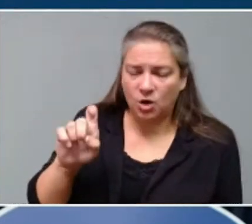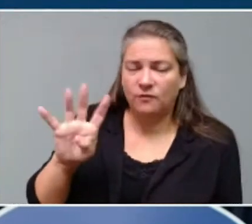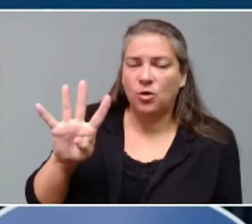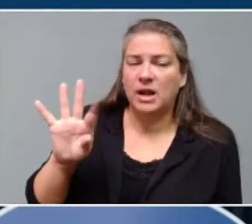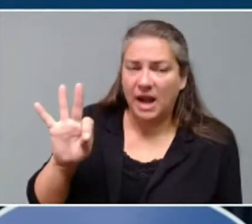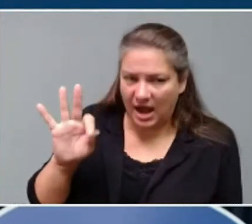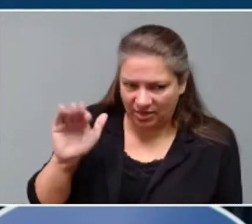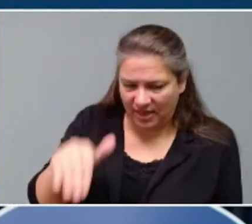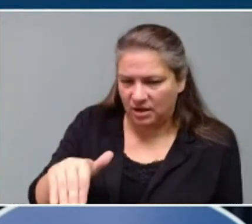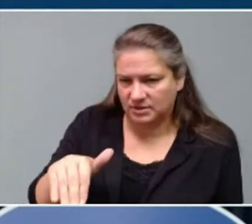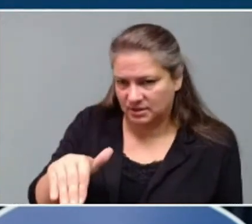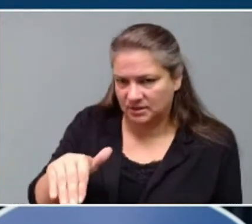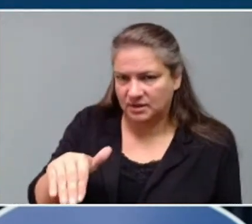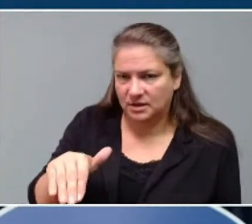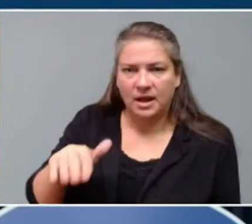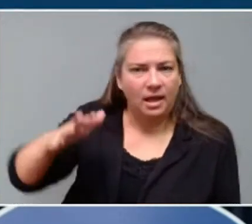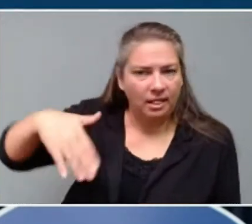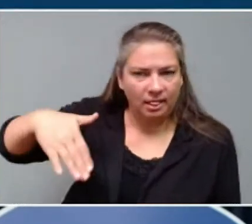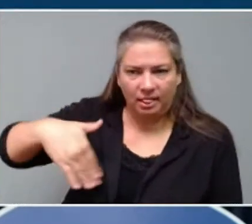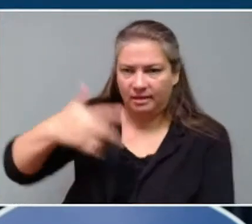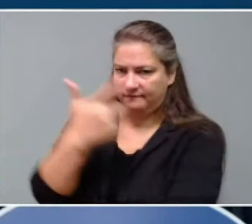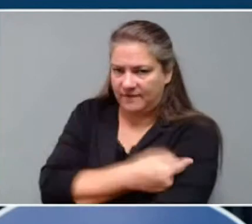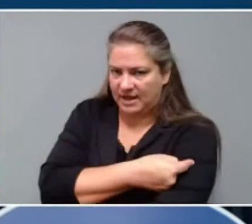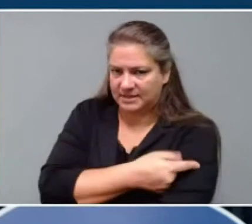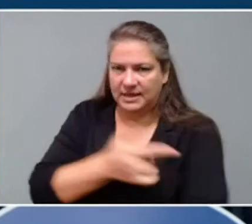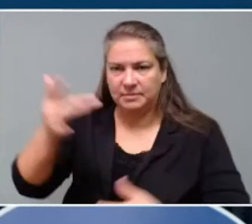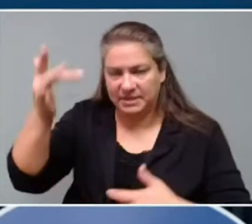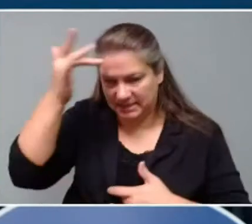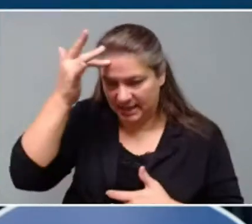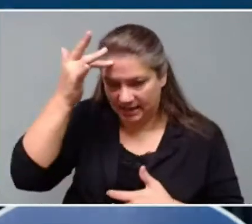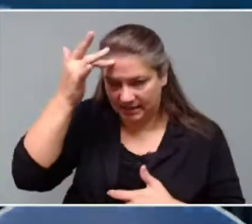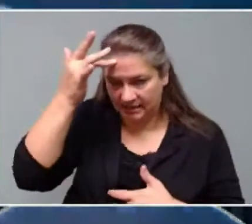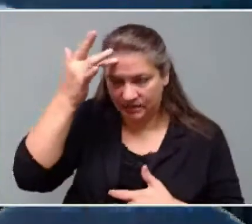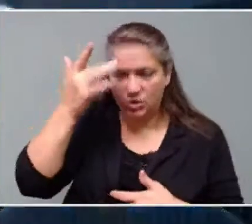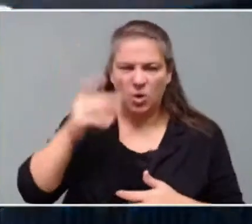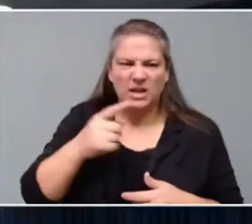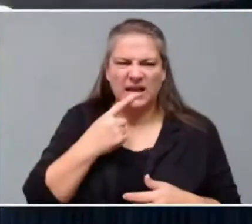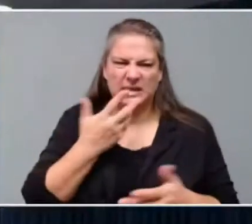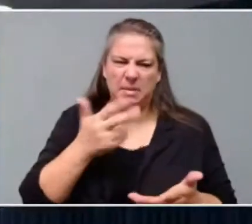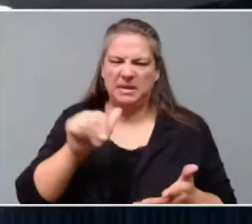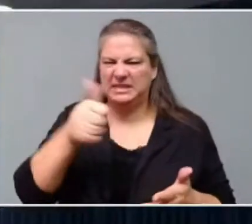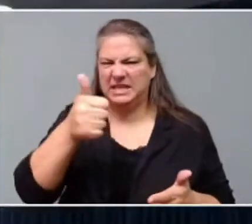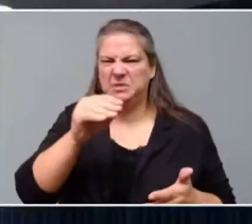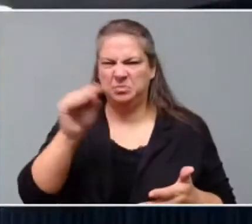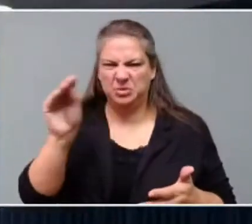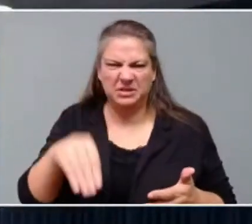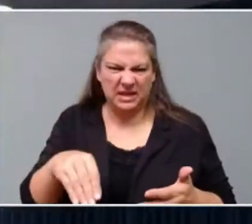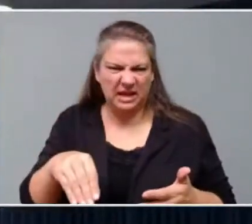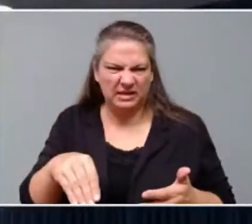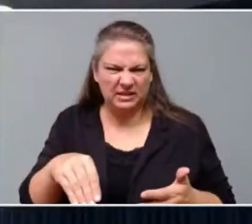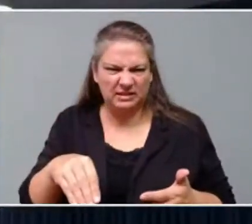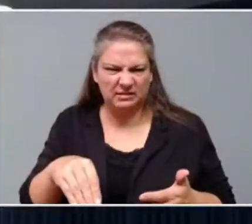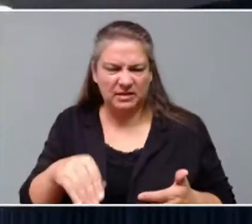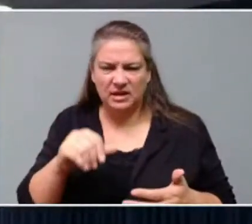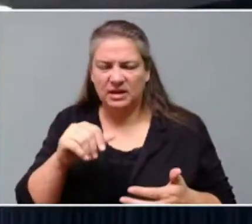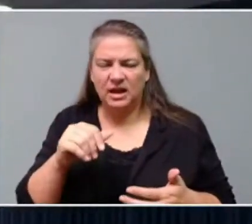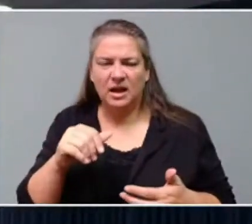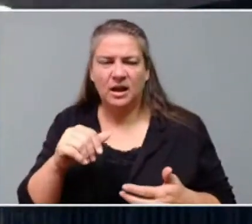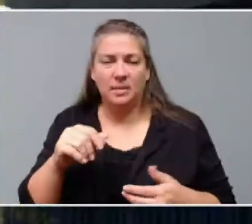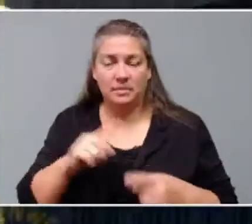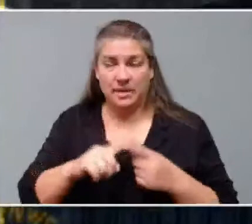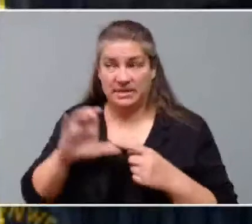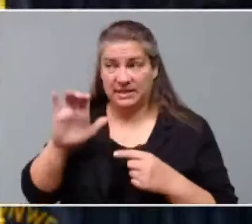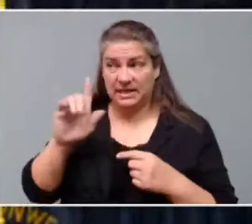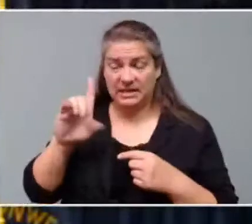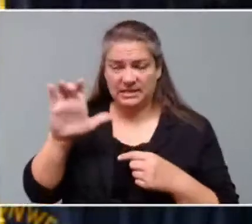So it's about 10% of our cases. Now, typically, the CDC is tracking breakthrough cases